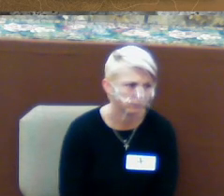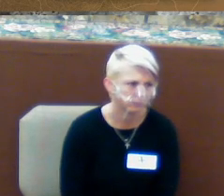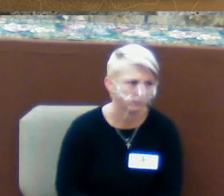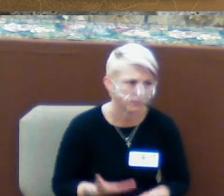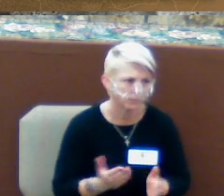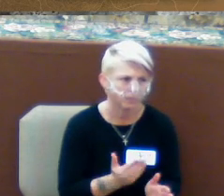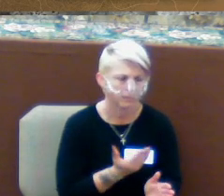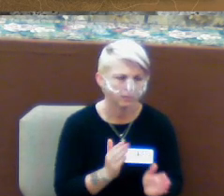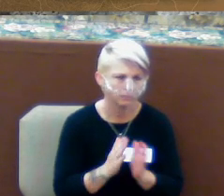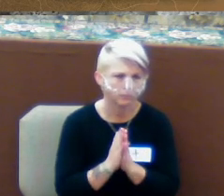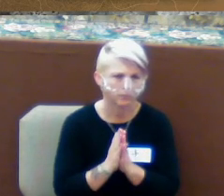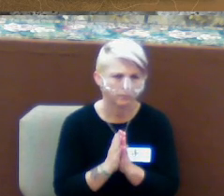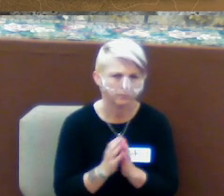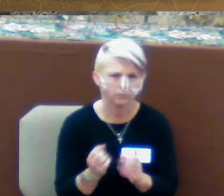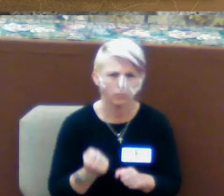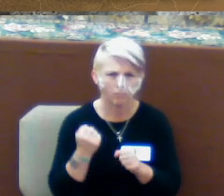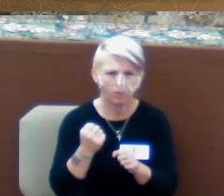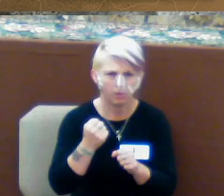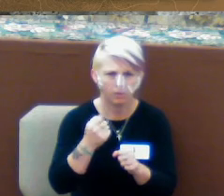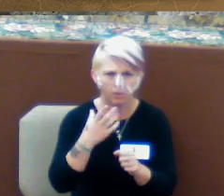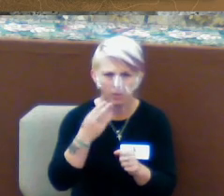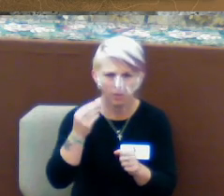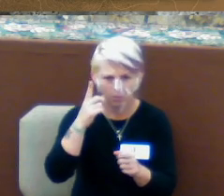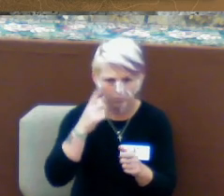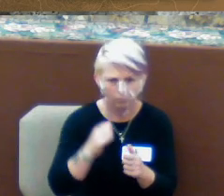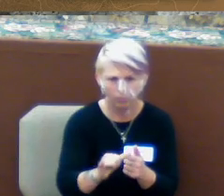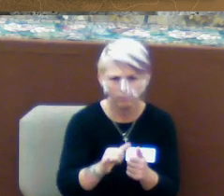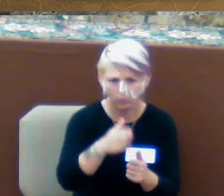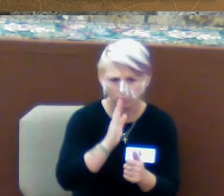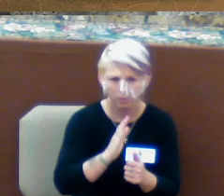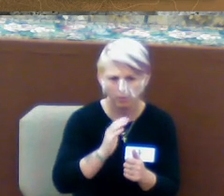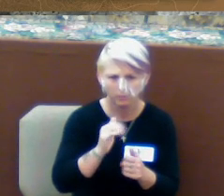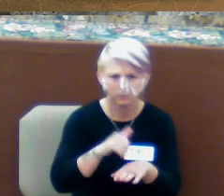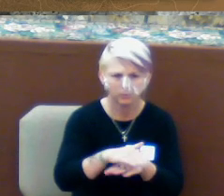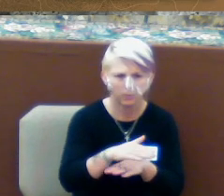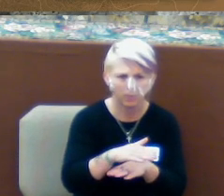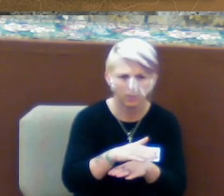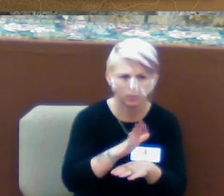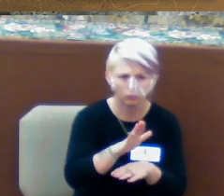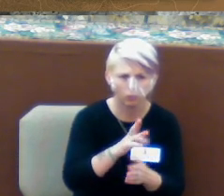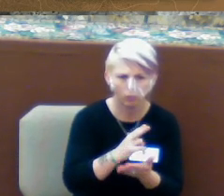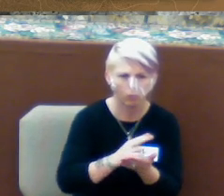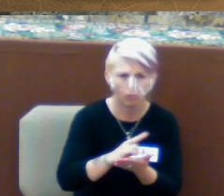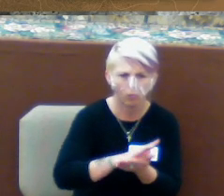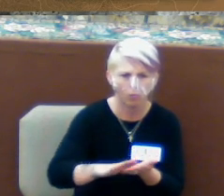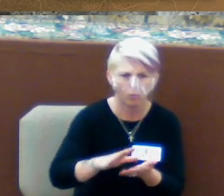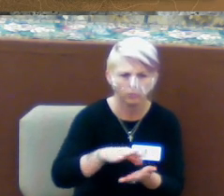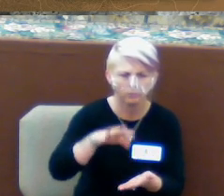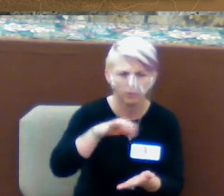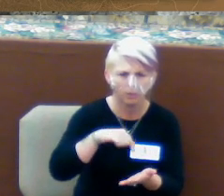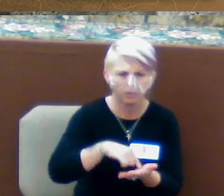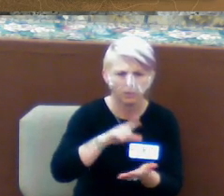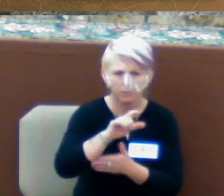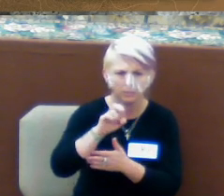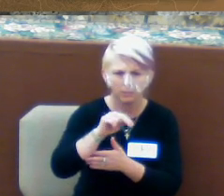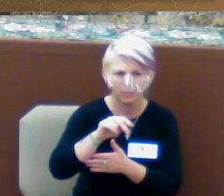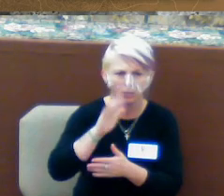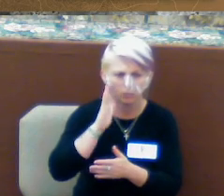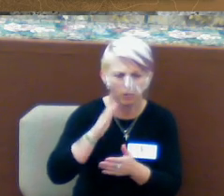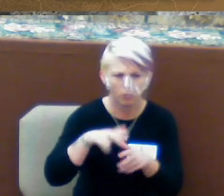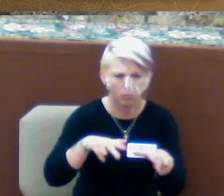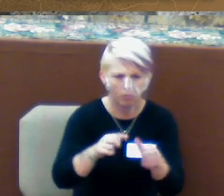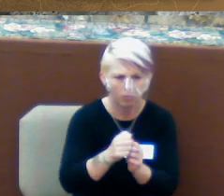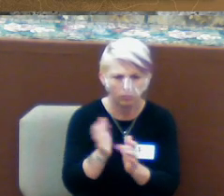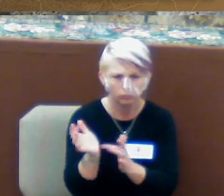Let us pray. Almighty and everlasting God, send forth your Holy Spirit that this Lent we may ever walk with